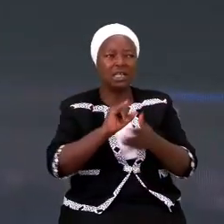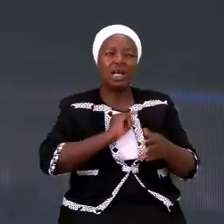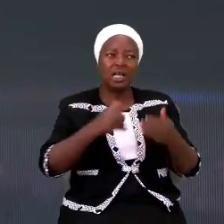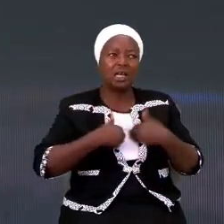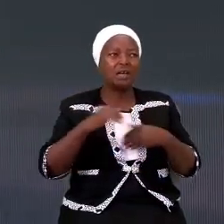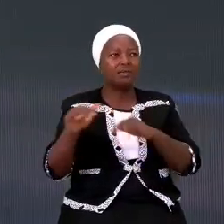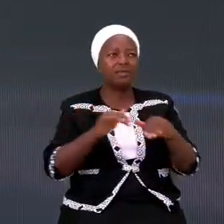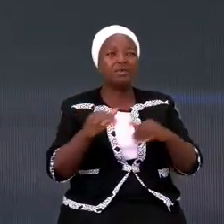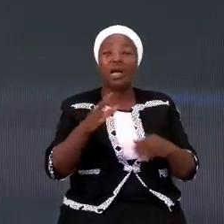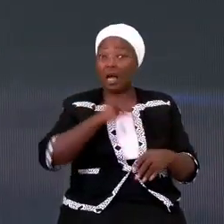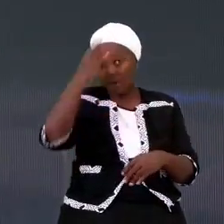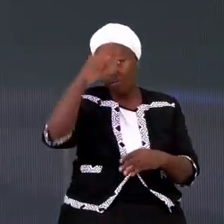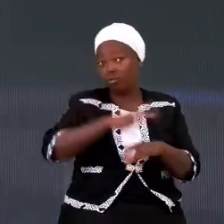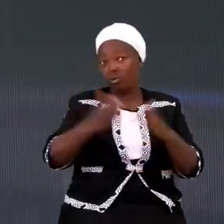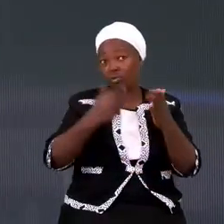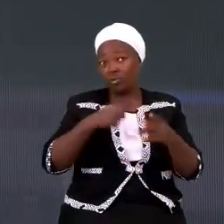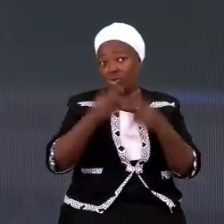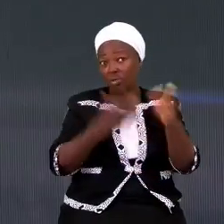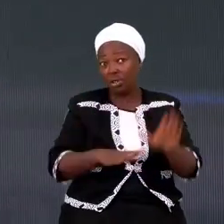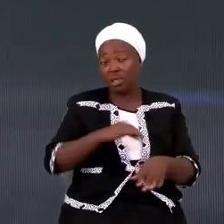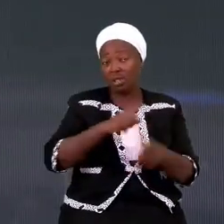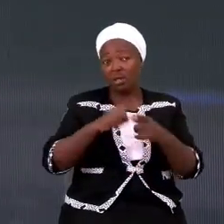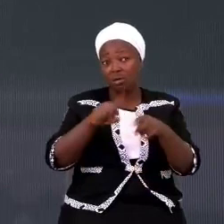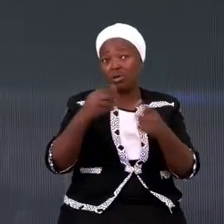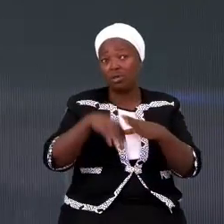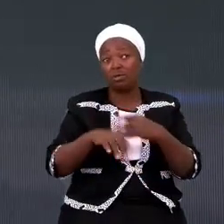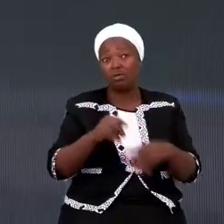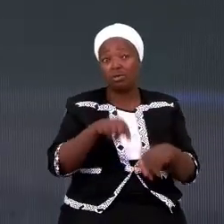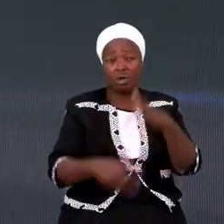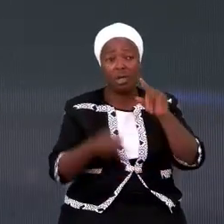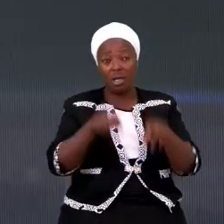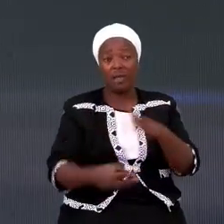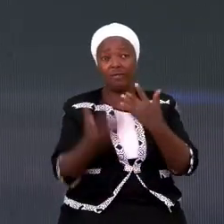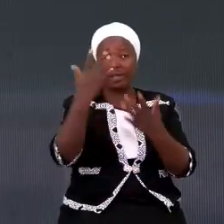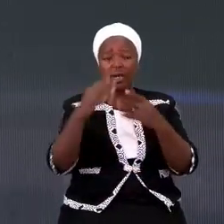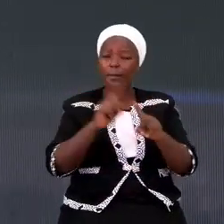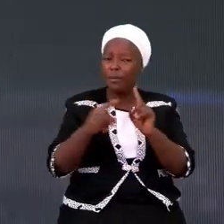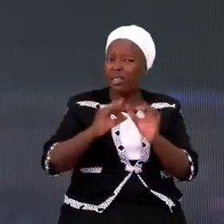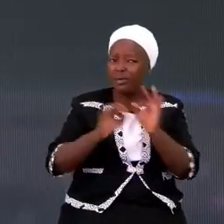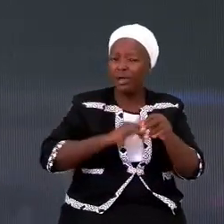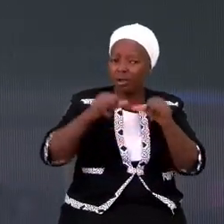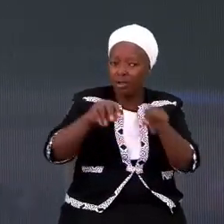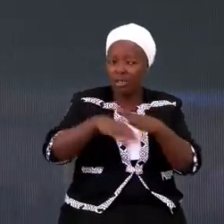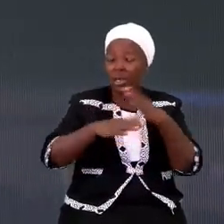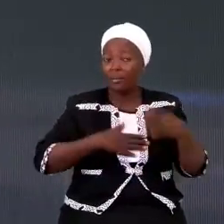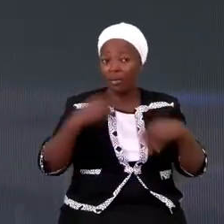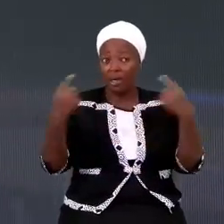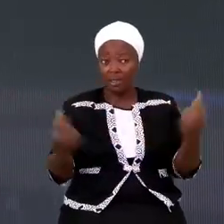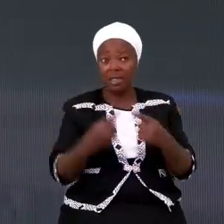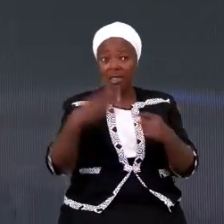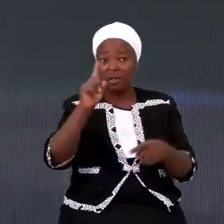sin, the one that dies in sin, his last breath in sin, his